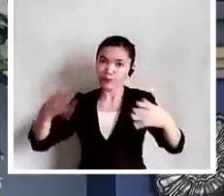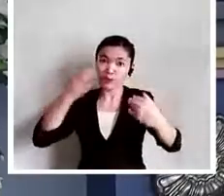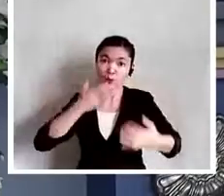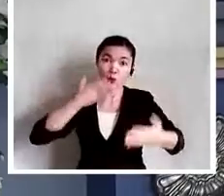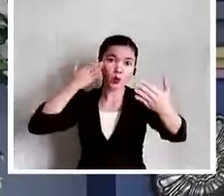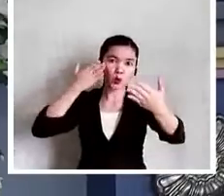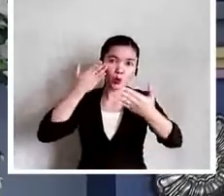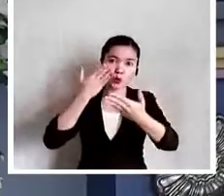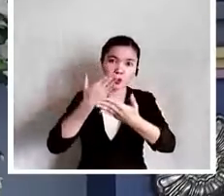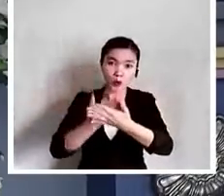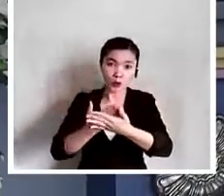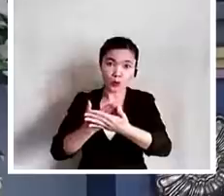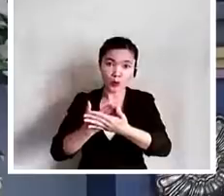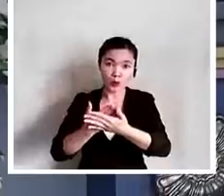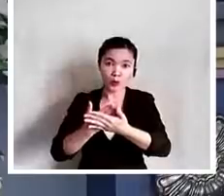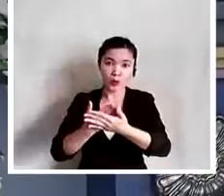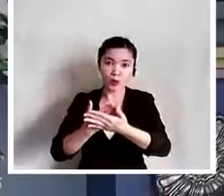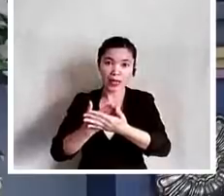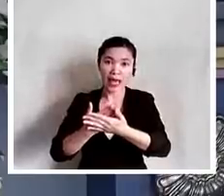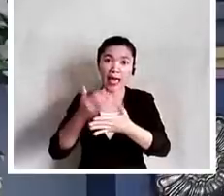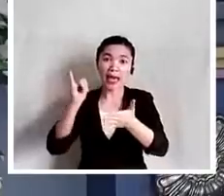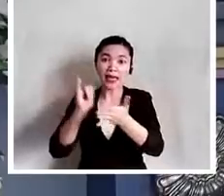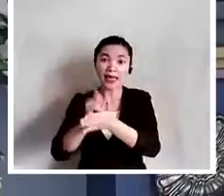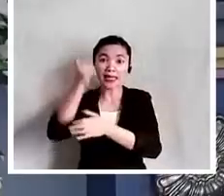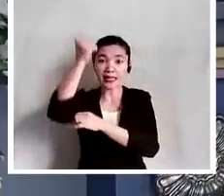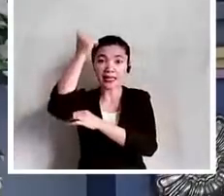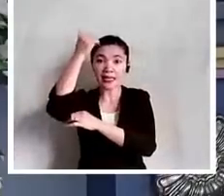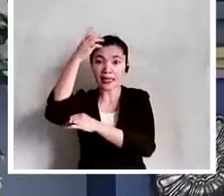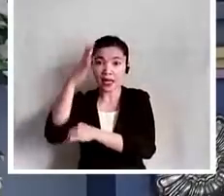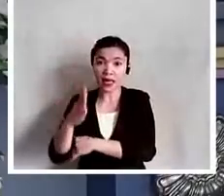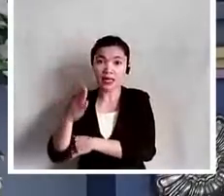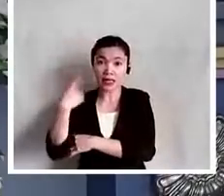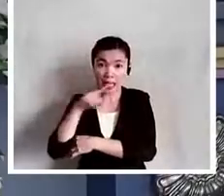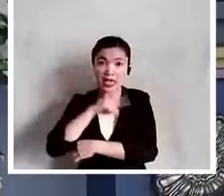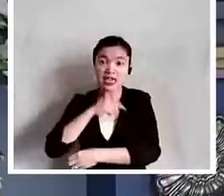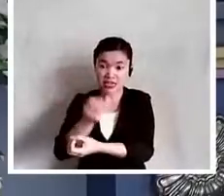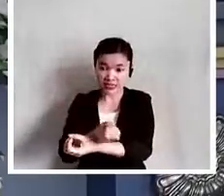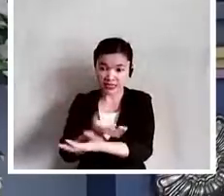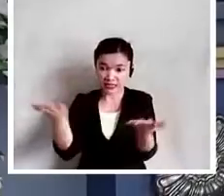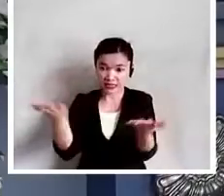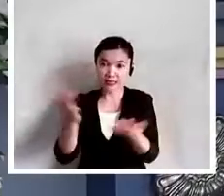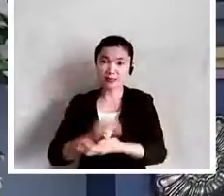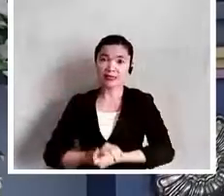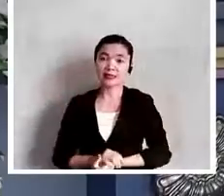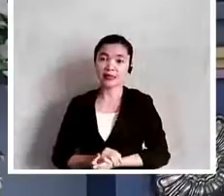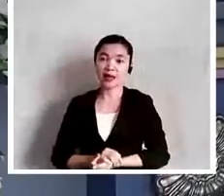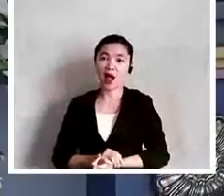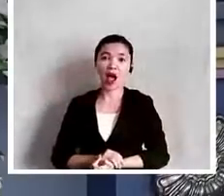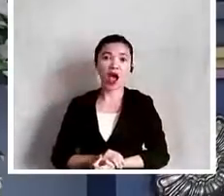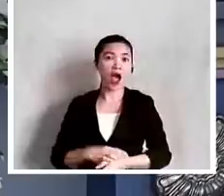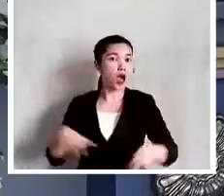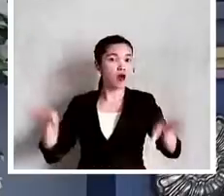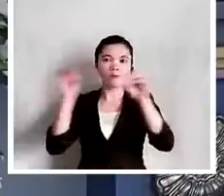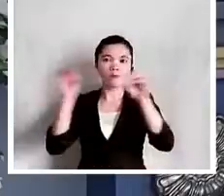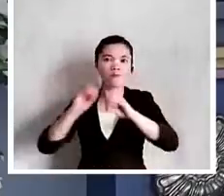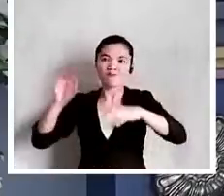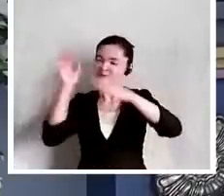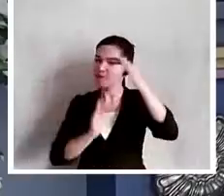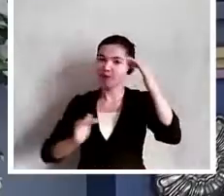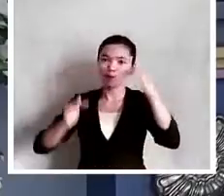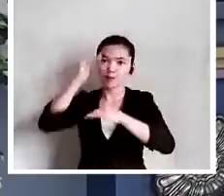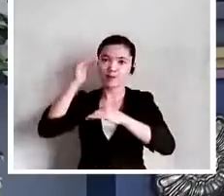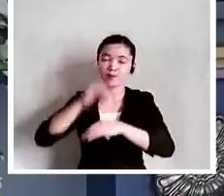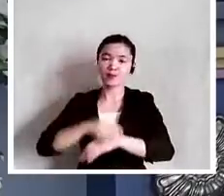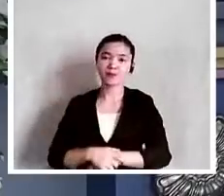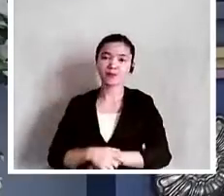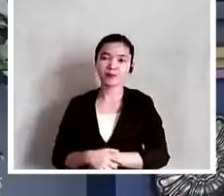kaayo, tungod kay greatest good, wala na yung mas malabaw pa nga kaayo niya na. And God